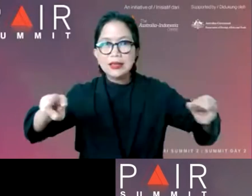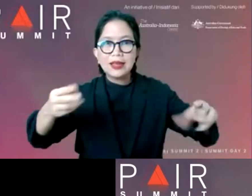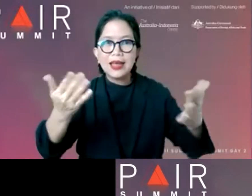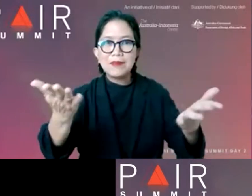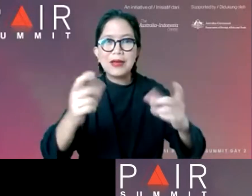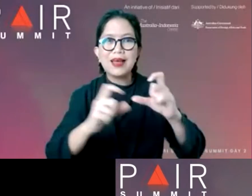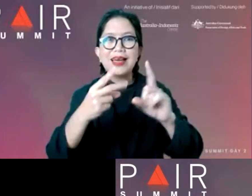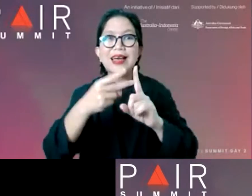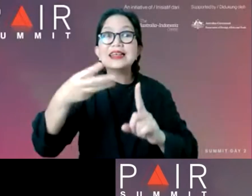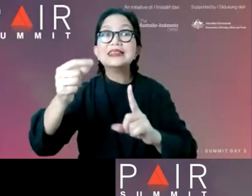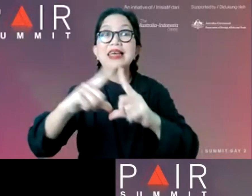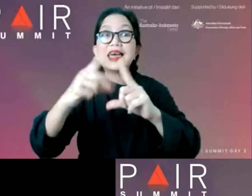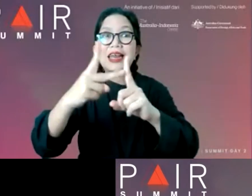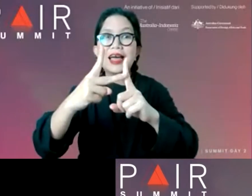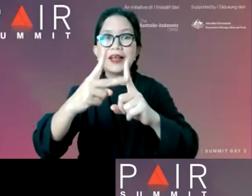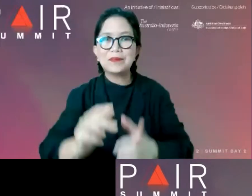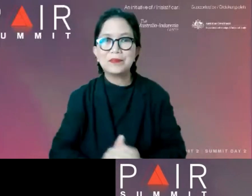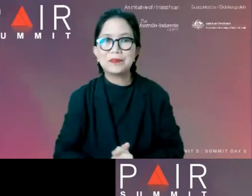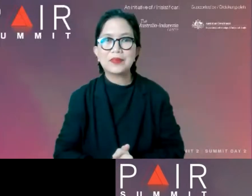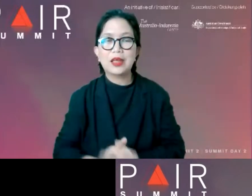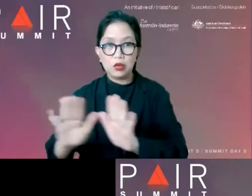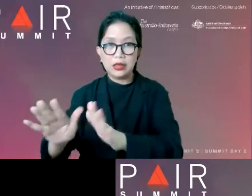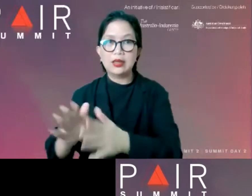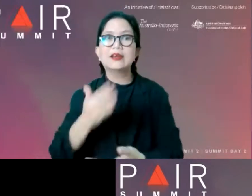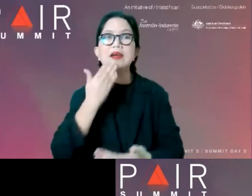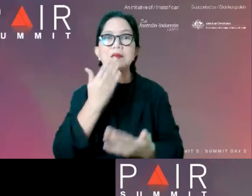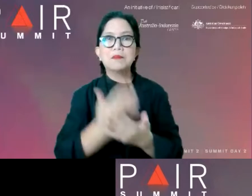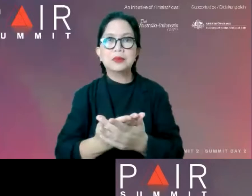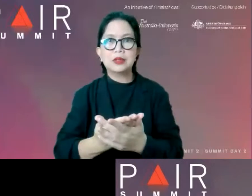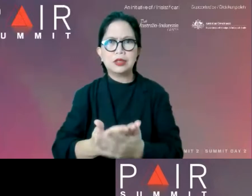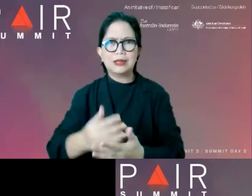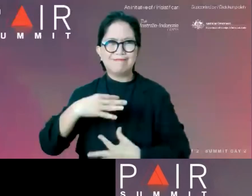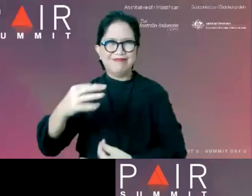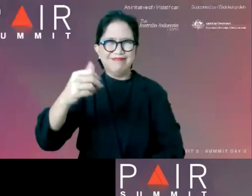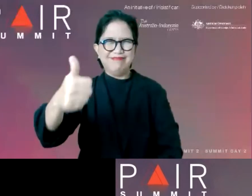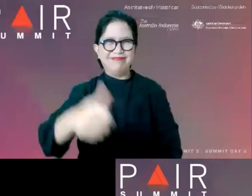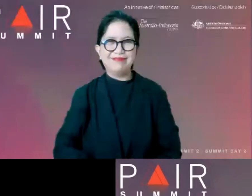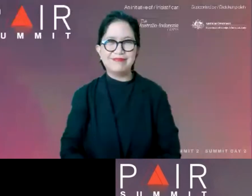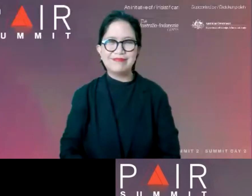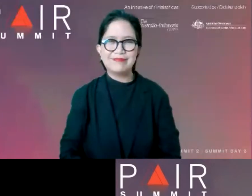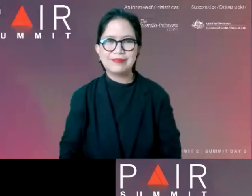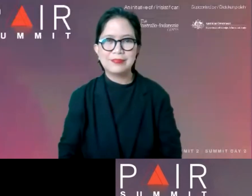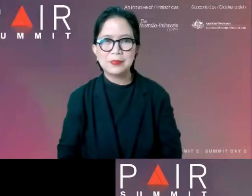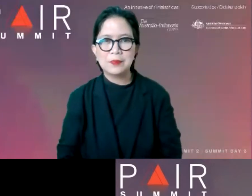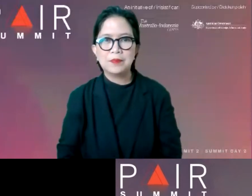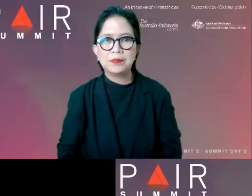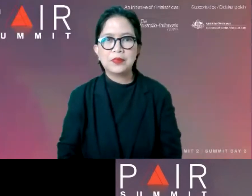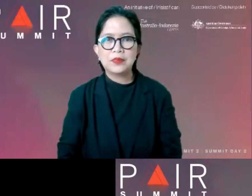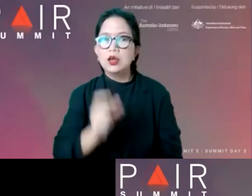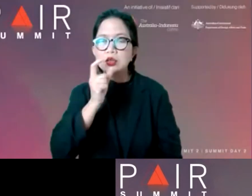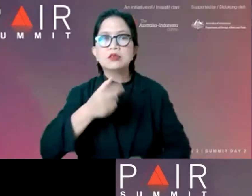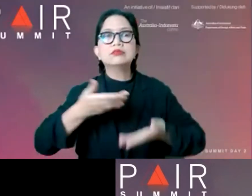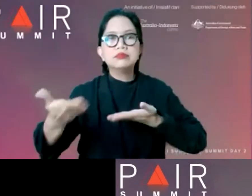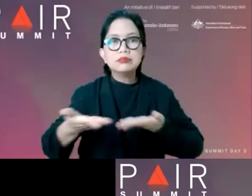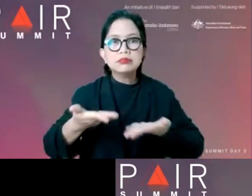Very interesting question, Helen. Yeah, as other typical, systems implementation,